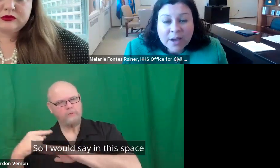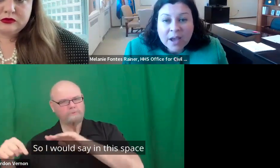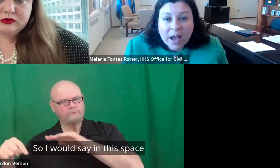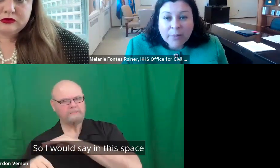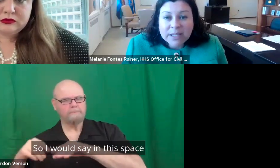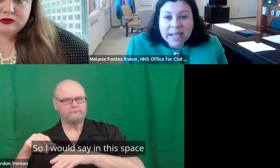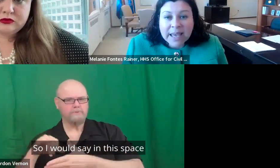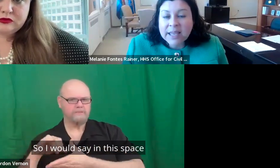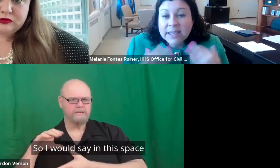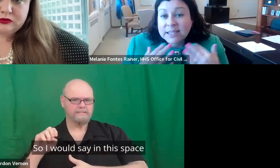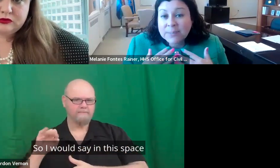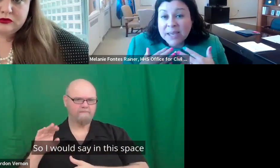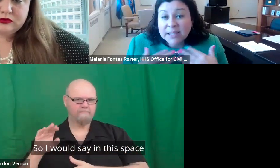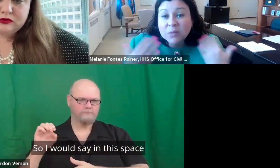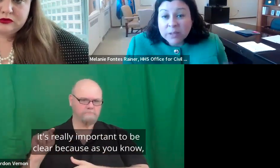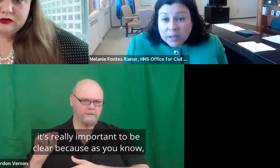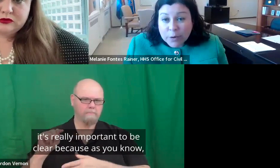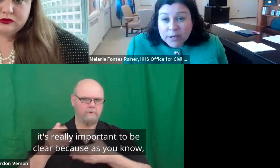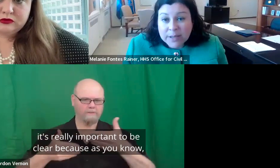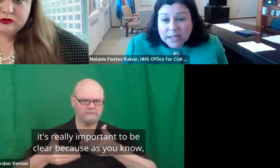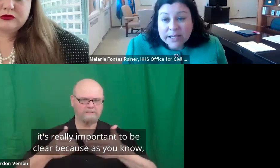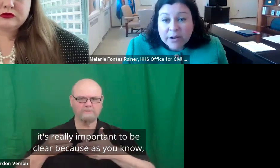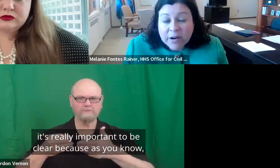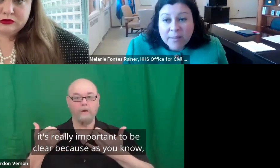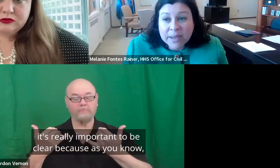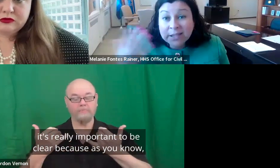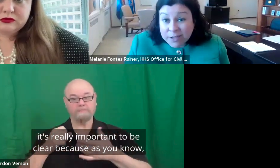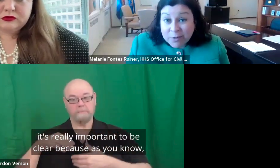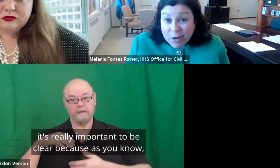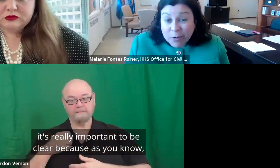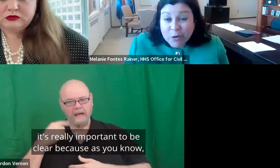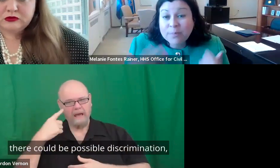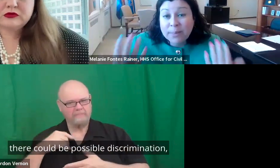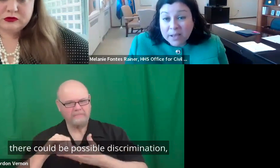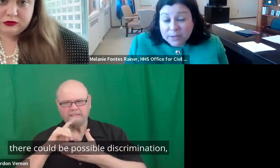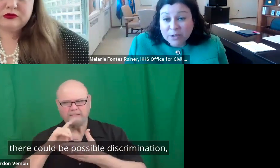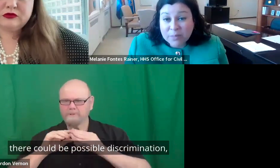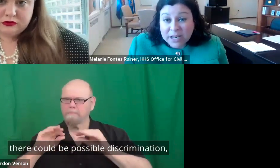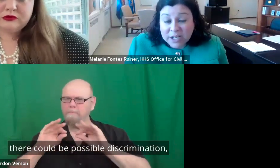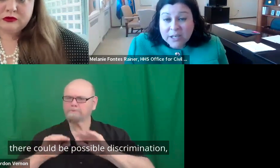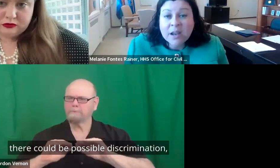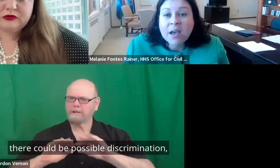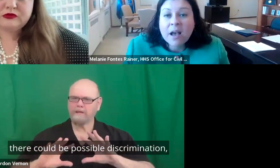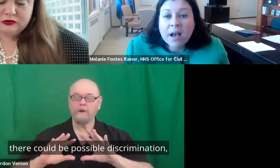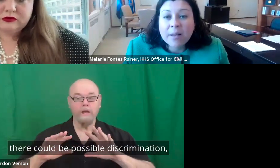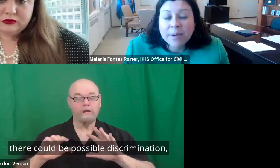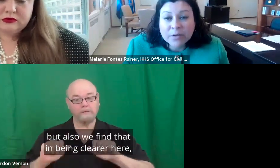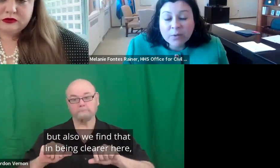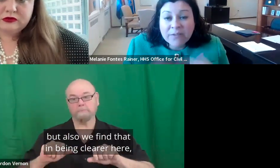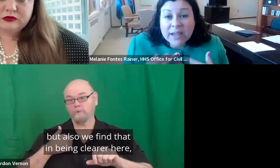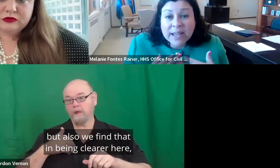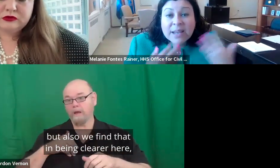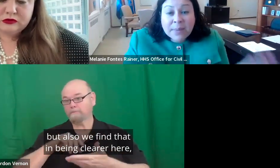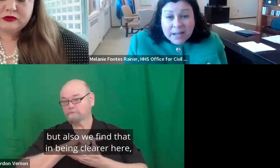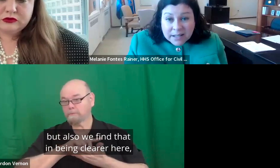process. So I would say in this space, it's really important to be clear because, as you know, there could be possible discrimination. But